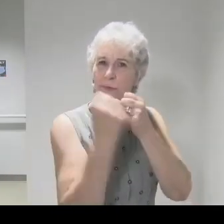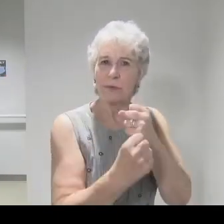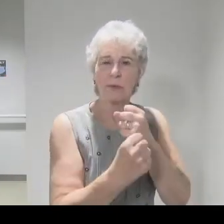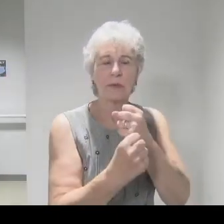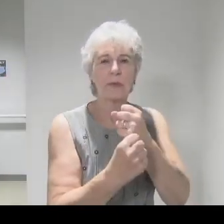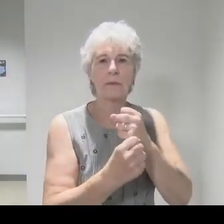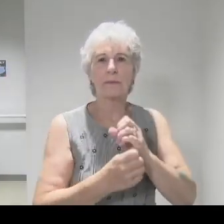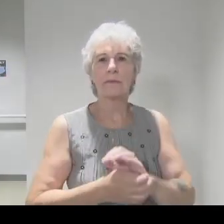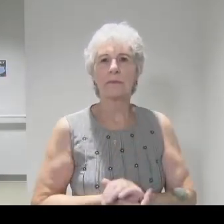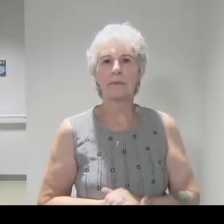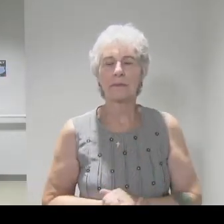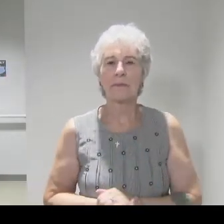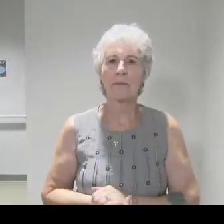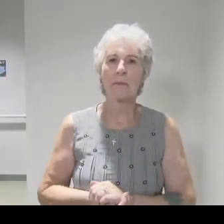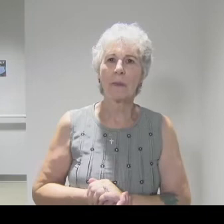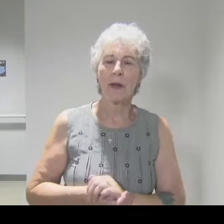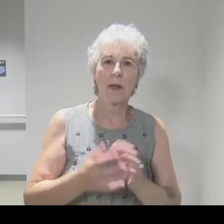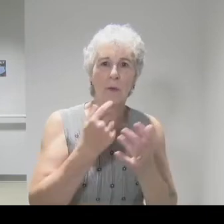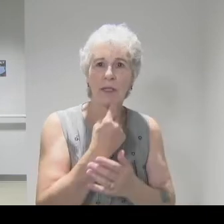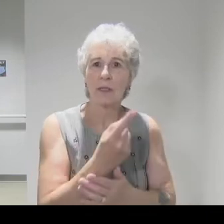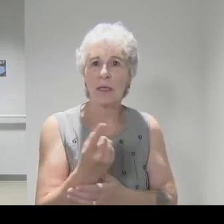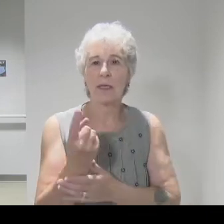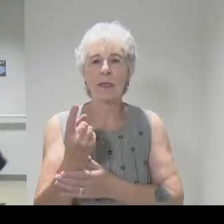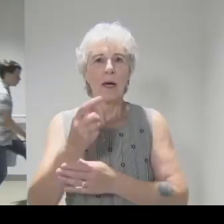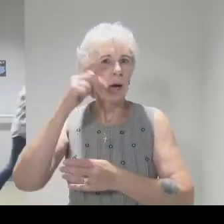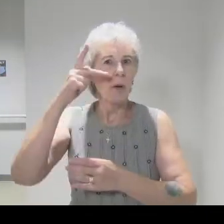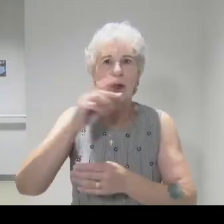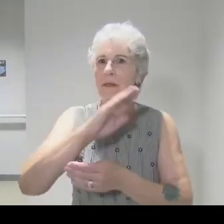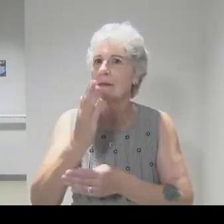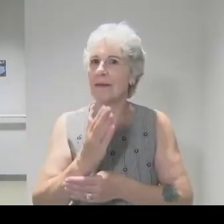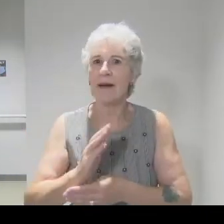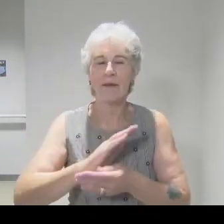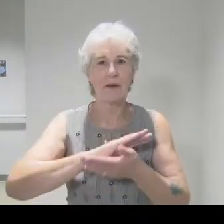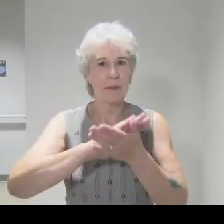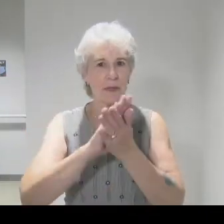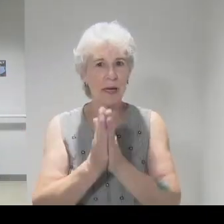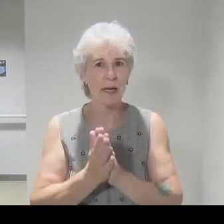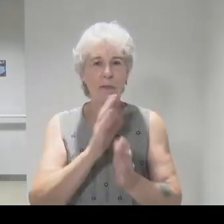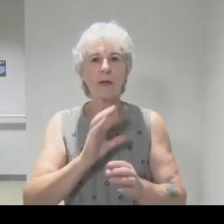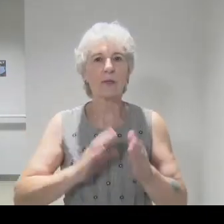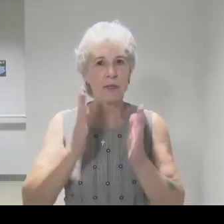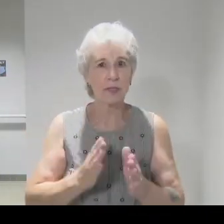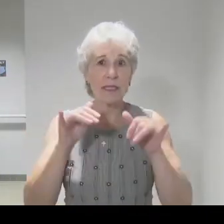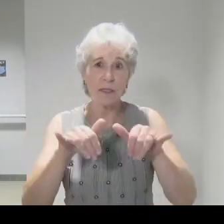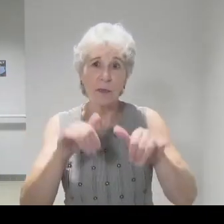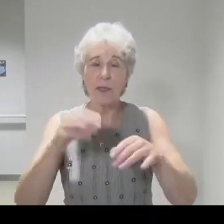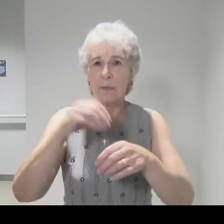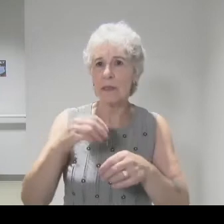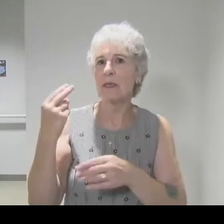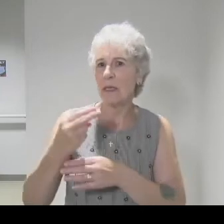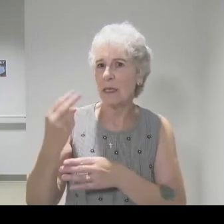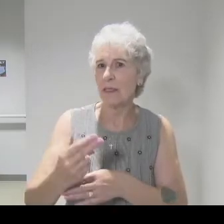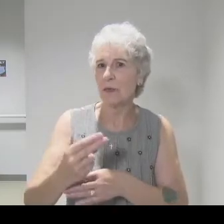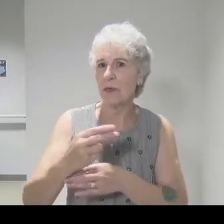even stronger. And I want to say that if Paul had never become a Christian, he still would have gone down in human history as a famous